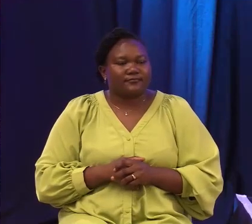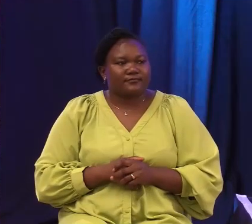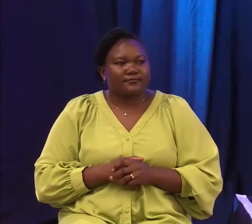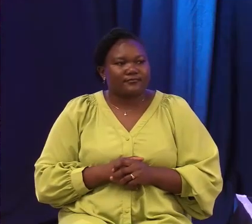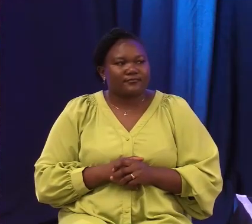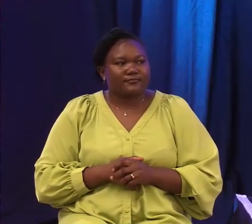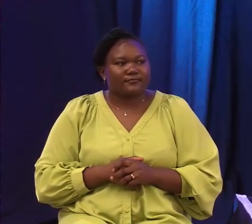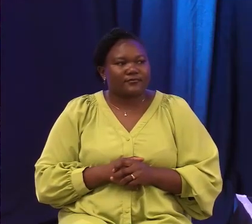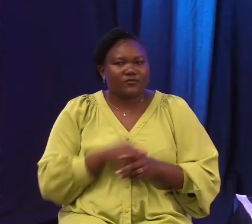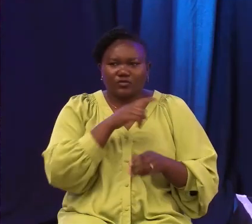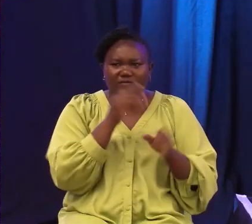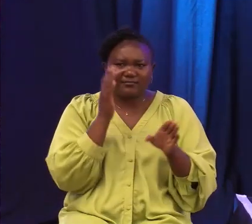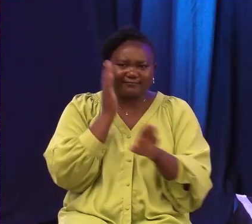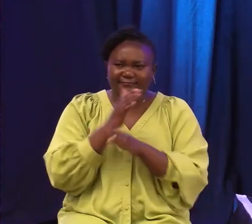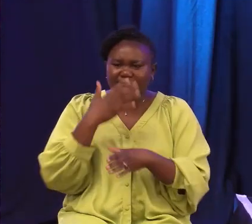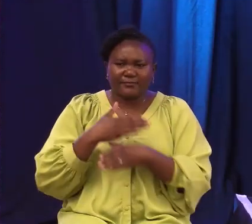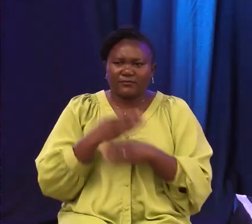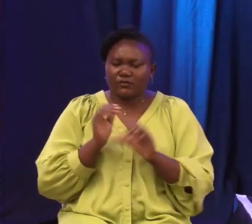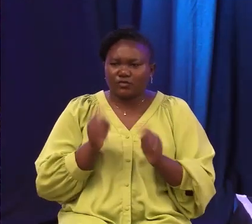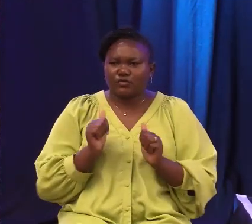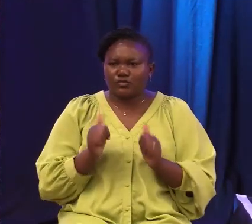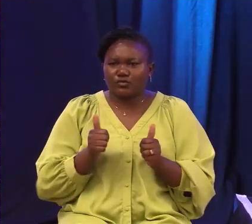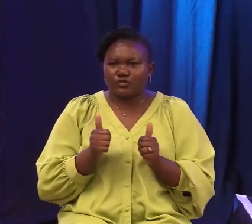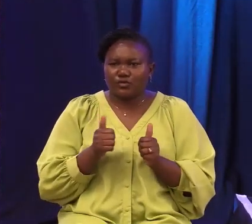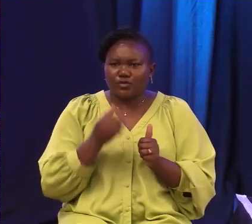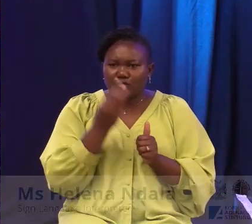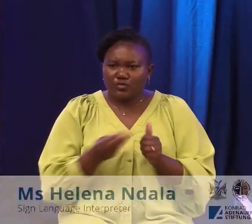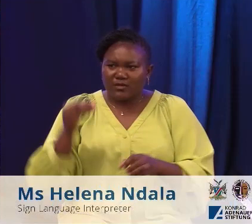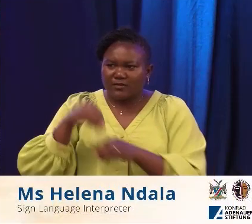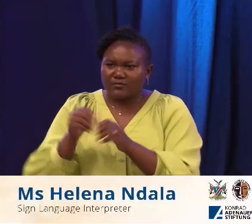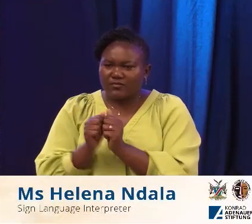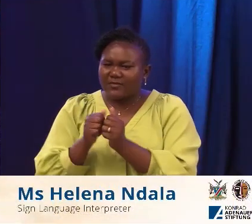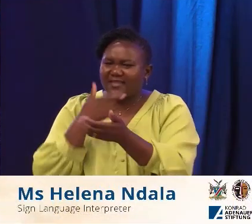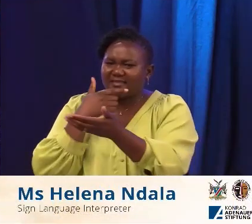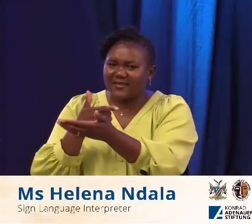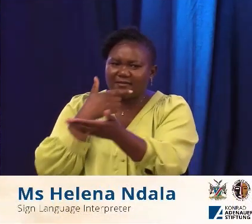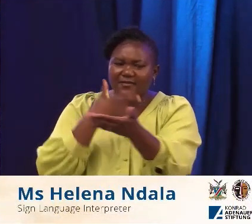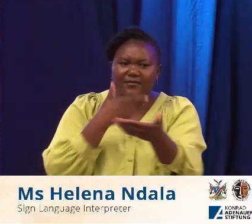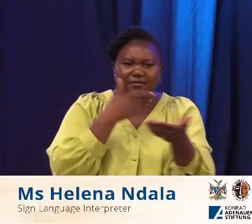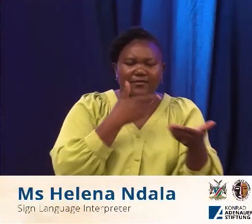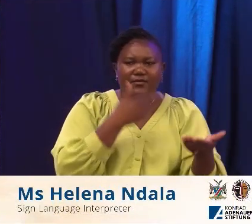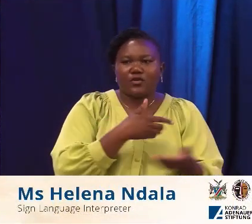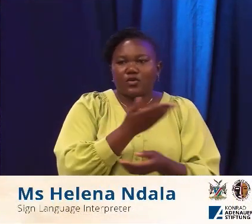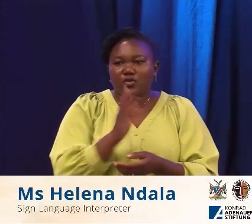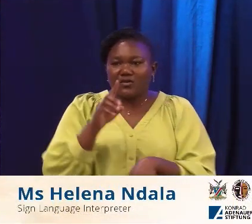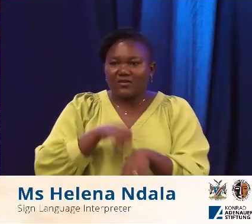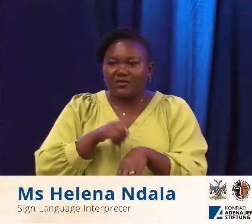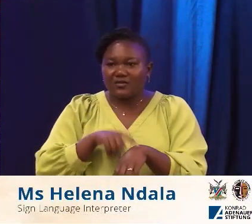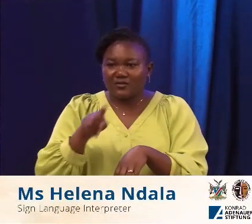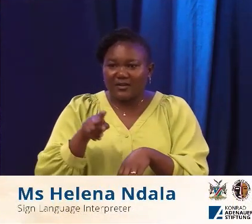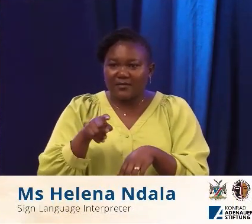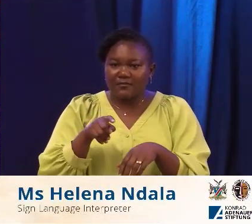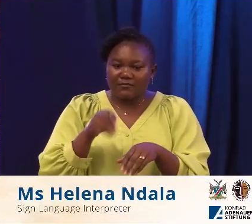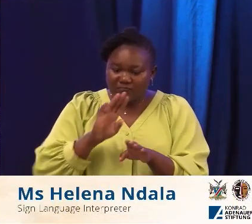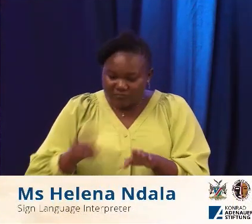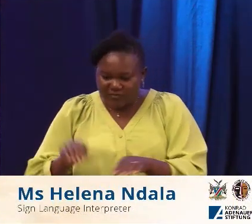They did really well. The children that joined us as well, thank you. Everyone that took out of your time, out of your schedule to be